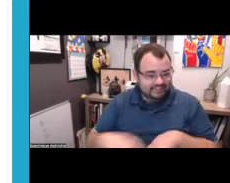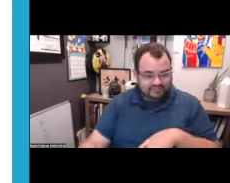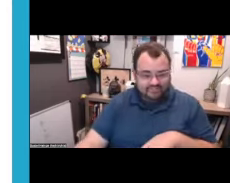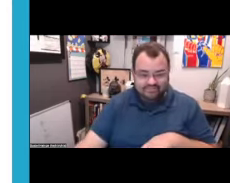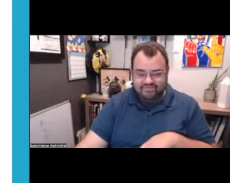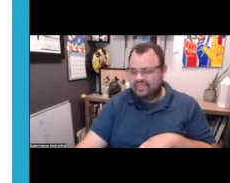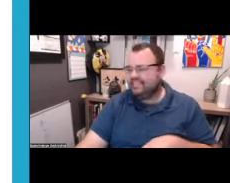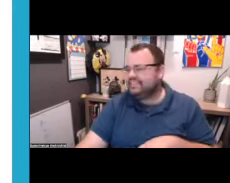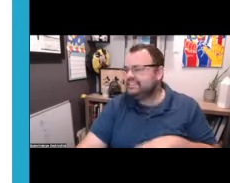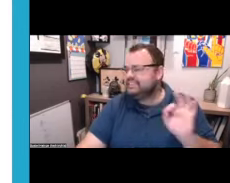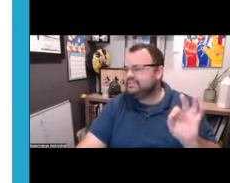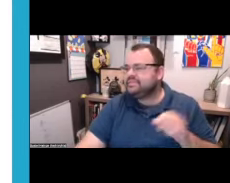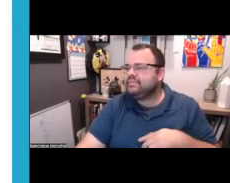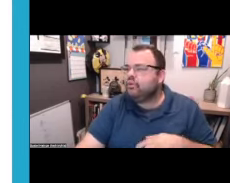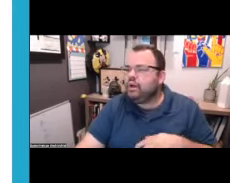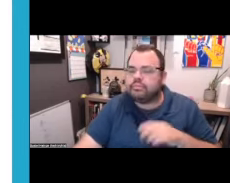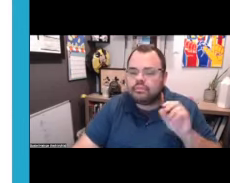Yeah. Hmm?